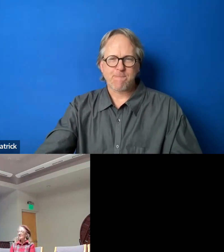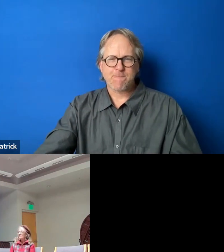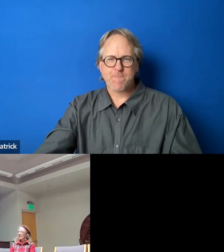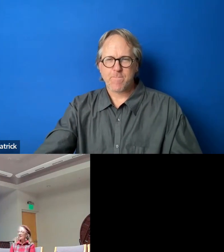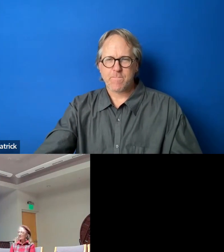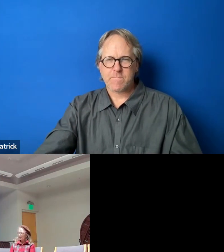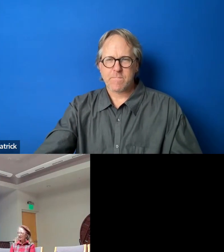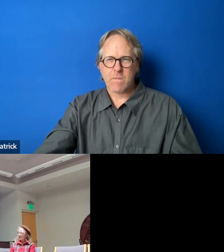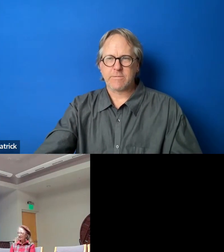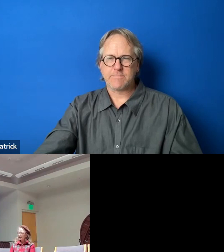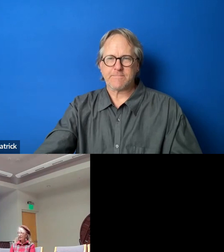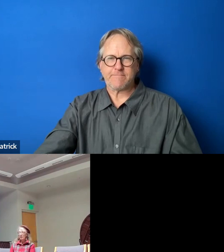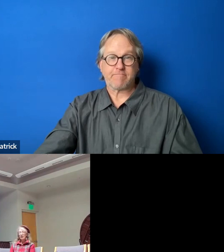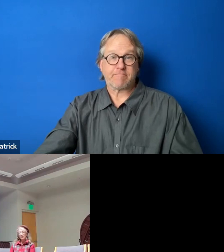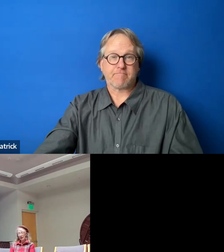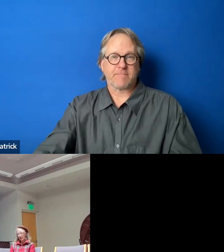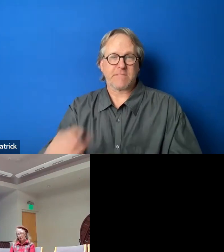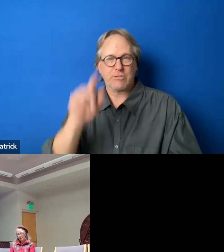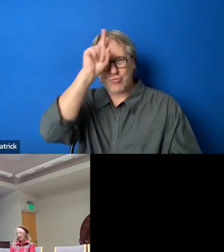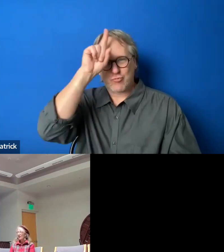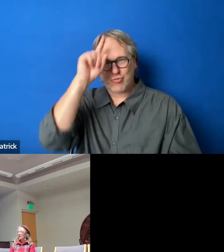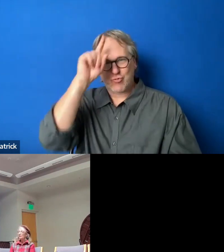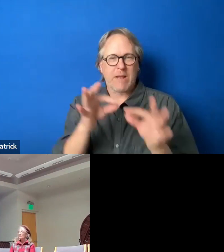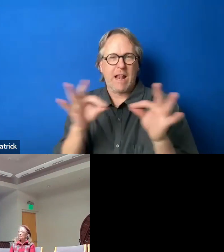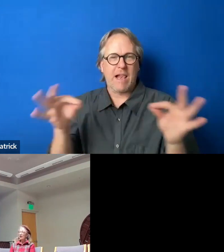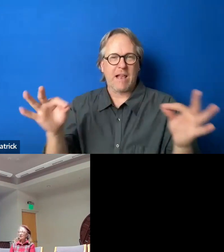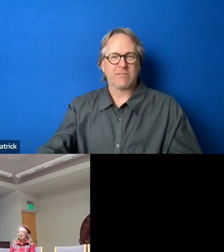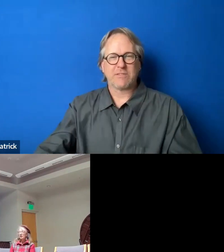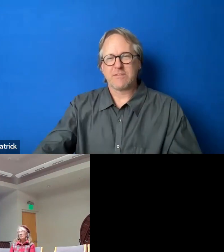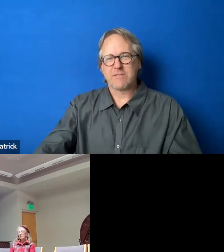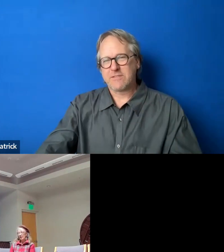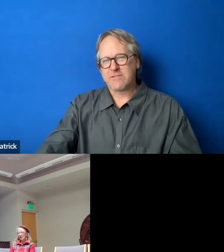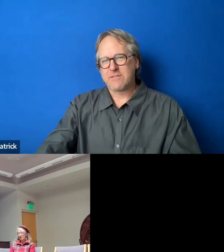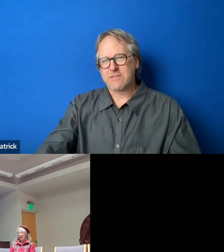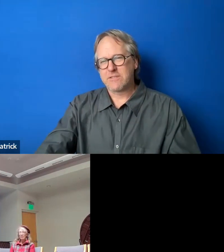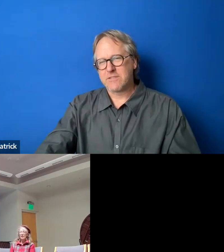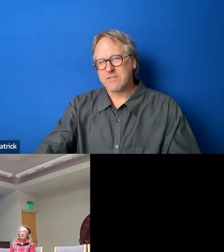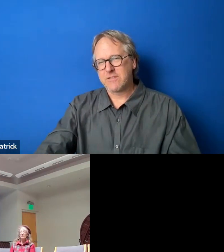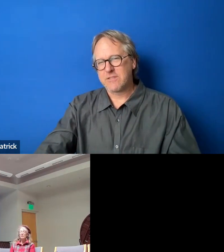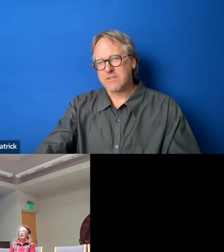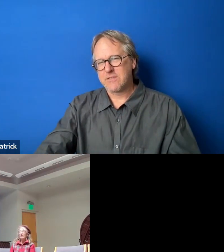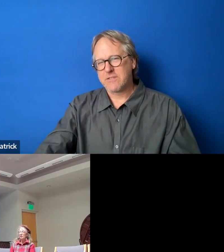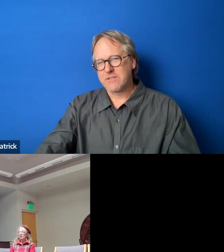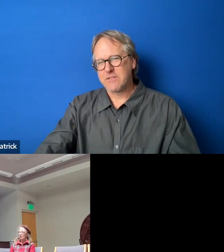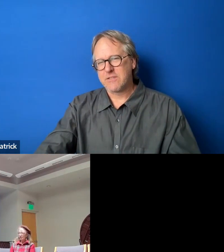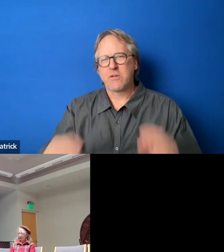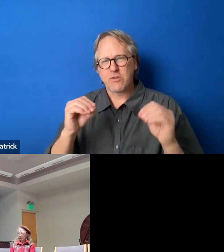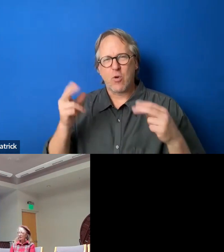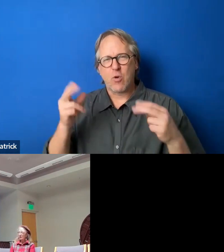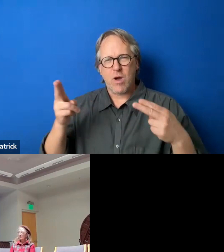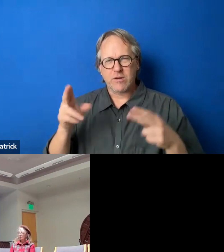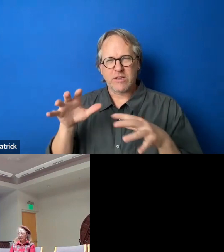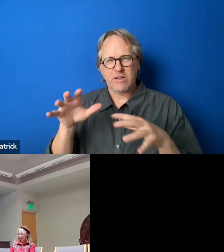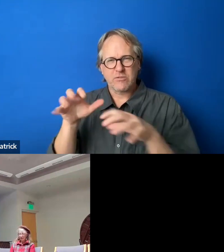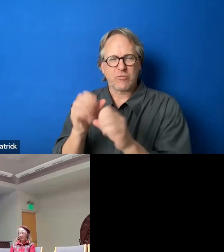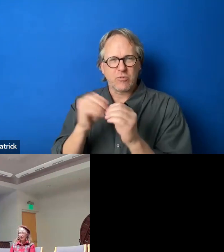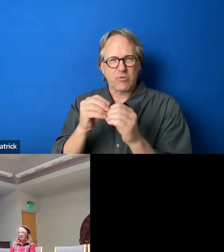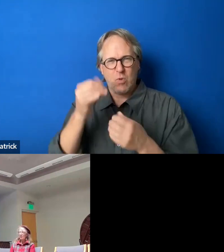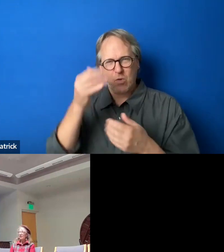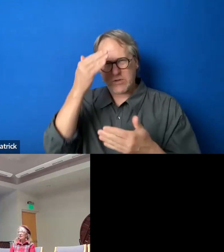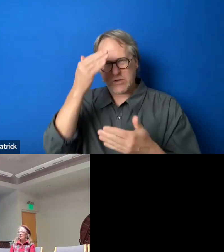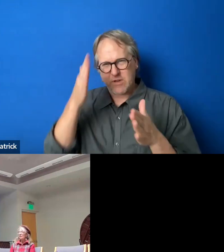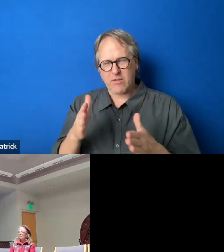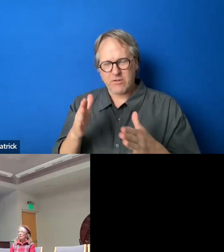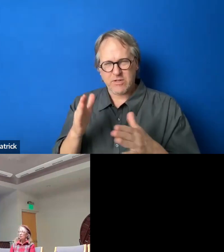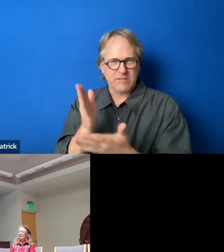frei, my thoughts give me power. No hunter can trap them, no scholar can map